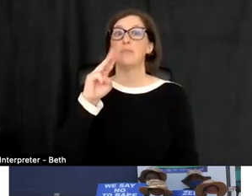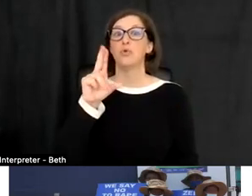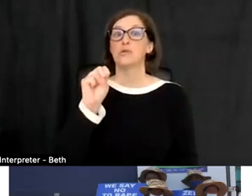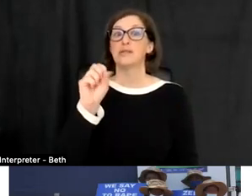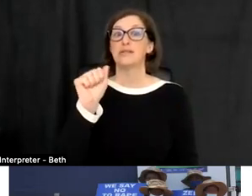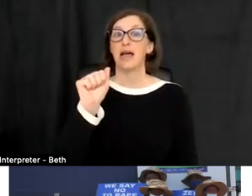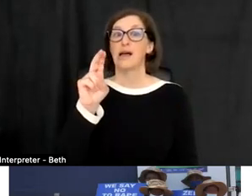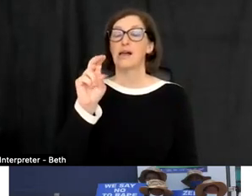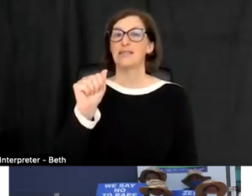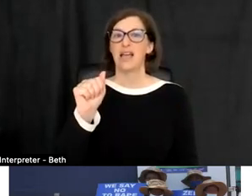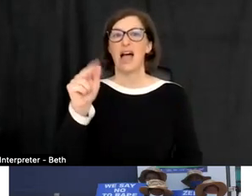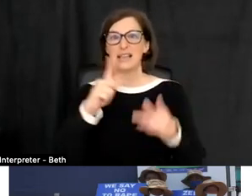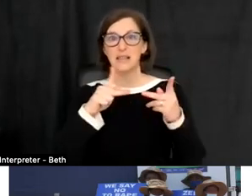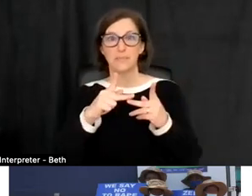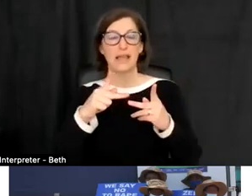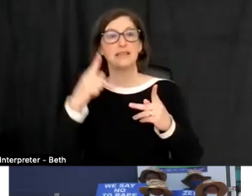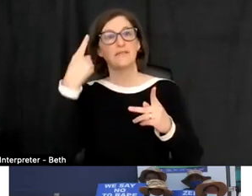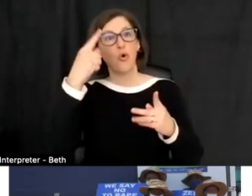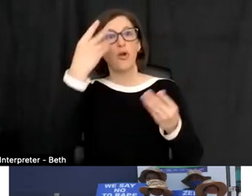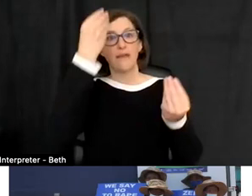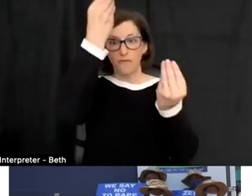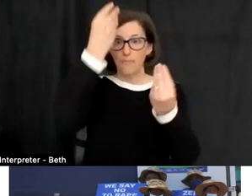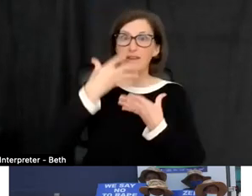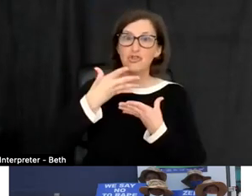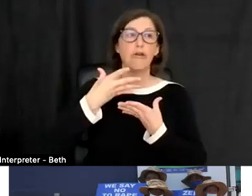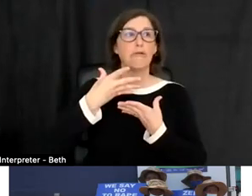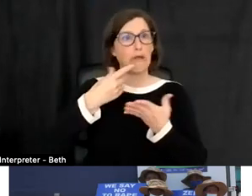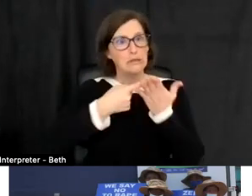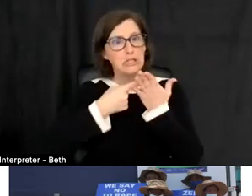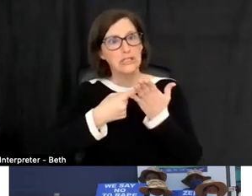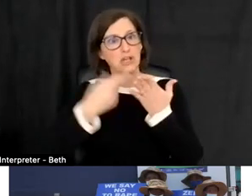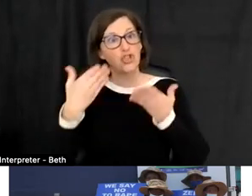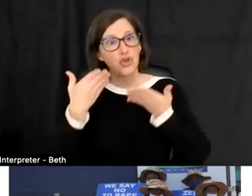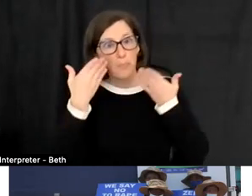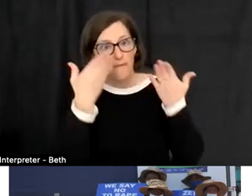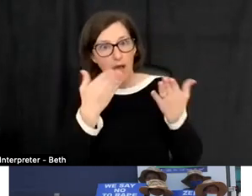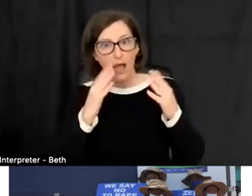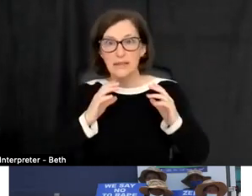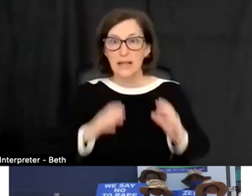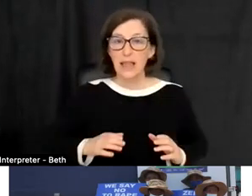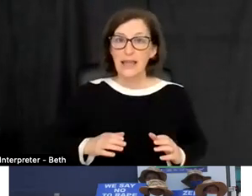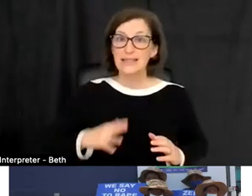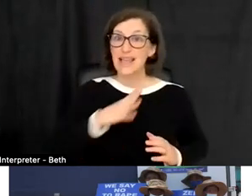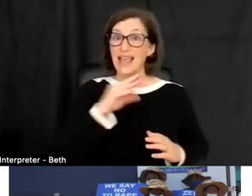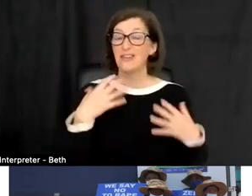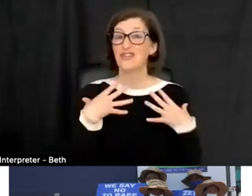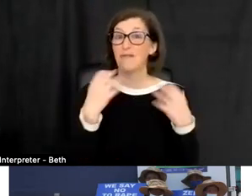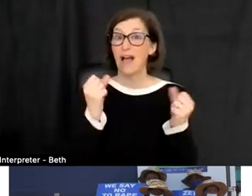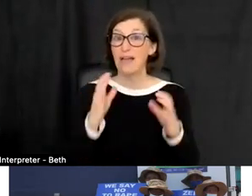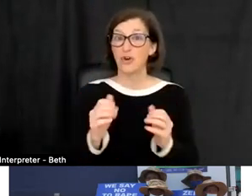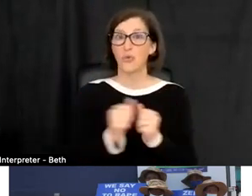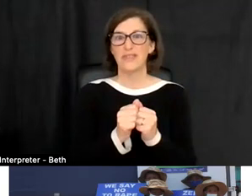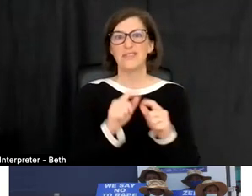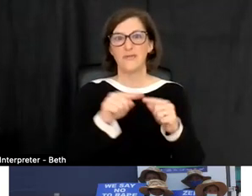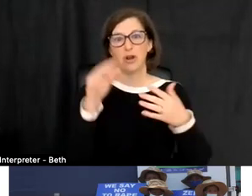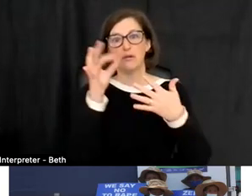sounding board and information provider to provide the clients and the survivor with a number of